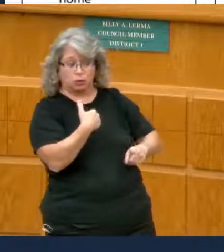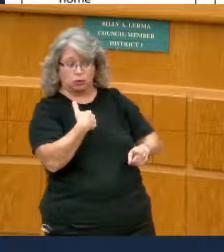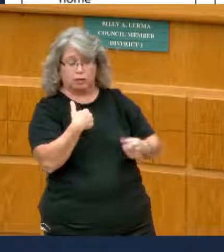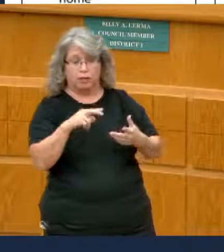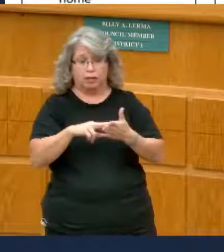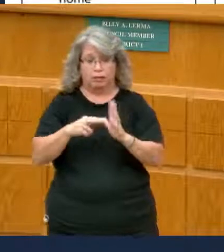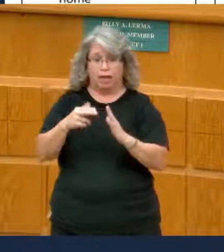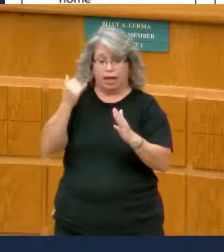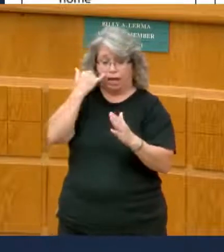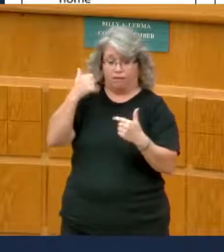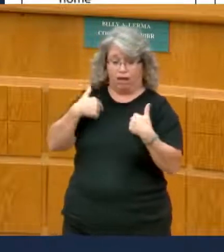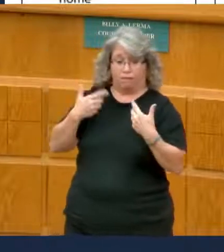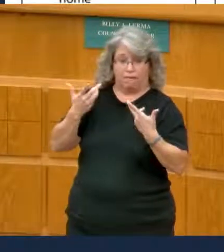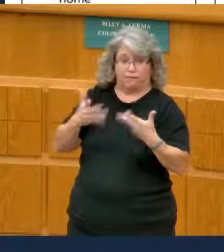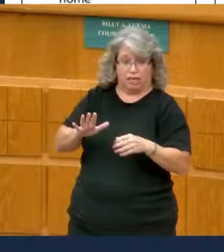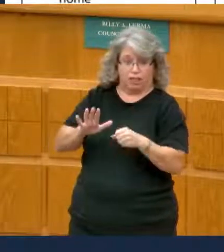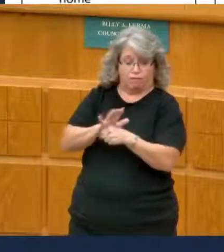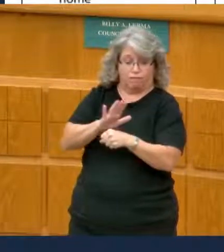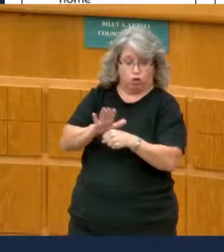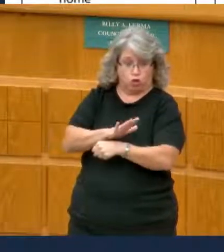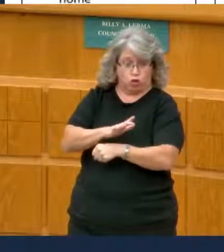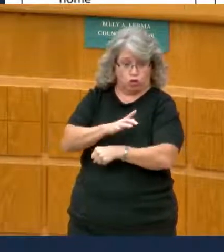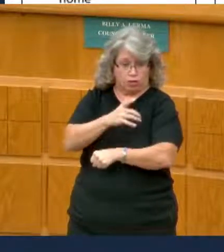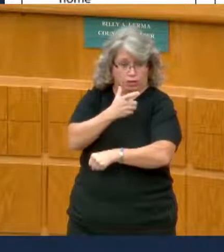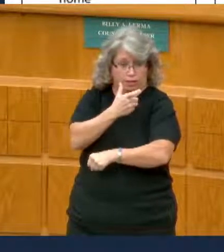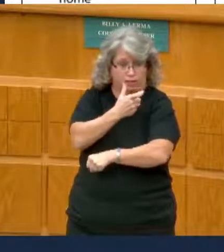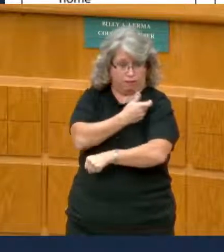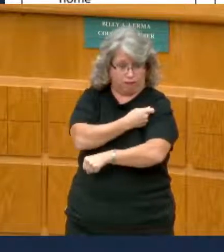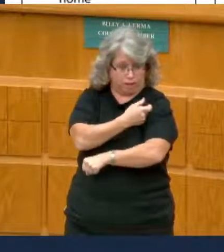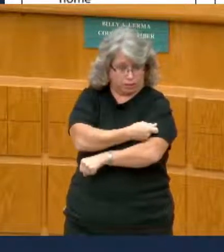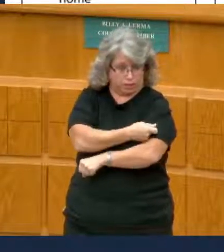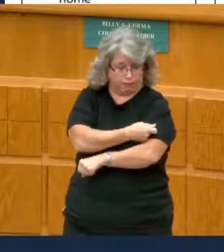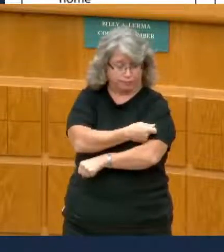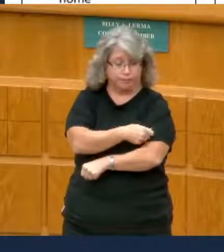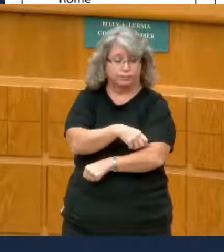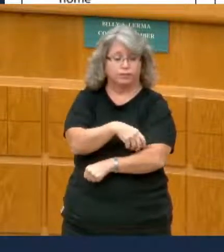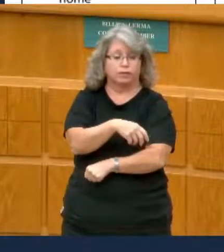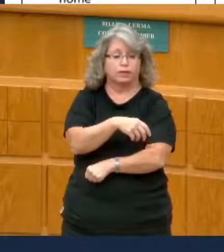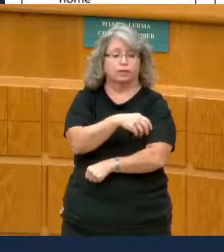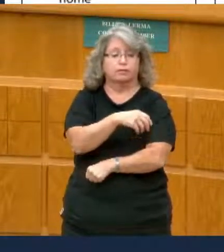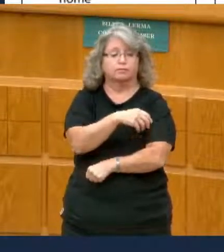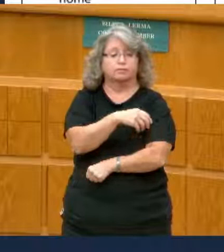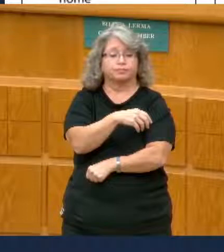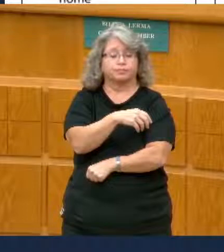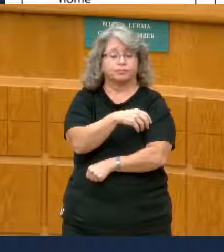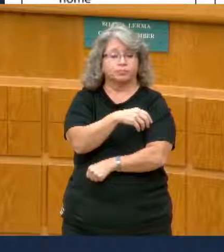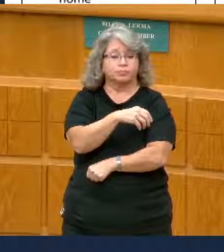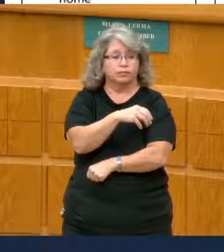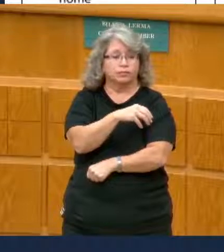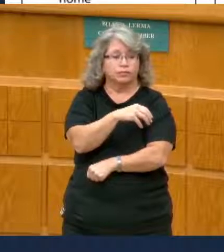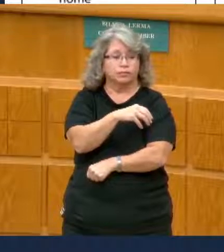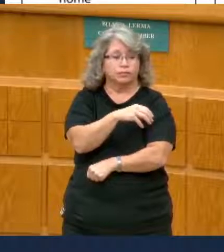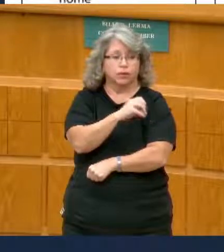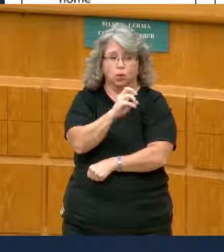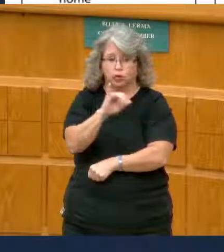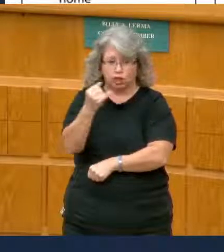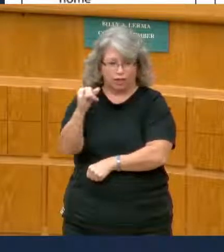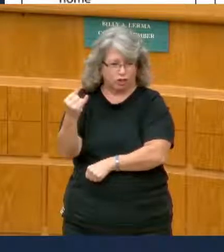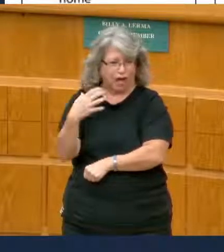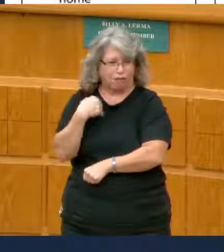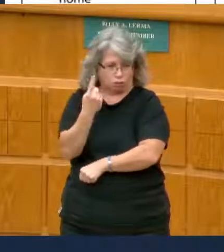means for Moderna and Pfizer, you have the 2 vaccines, or for the J&J, you have the 1, and you've been